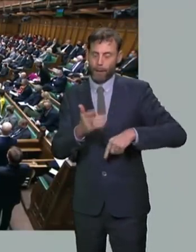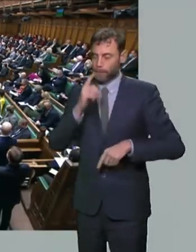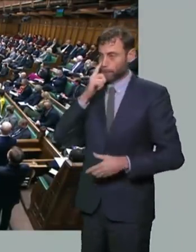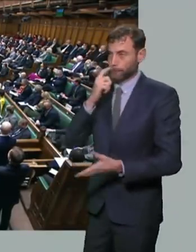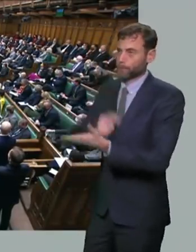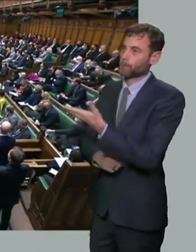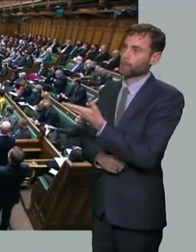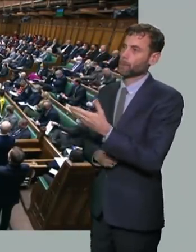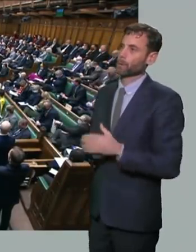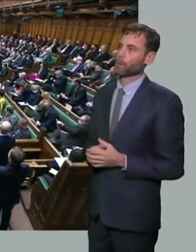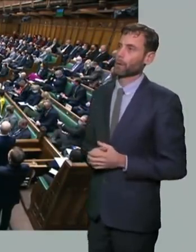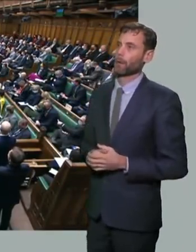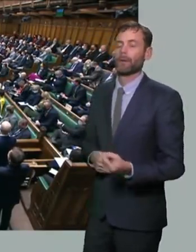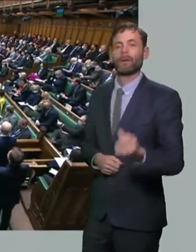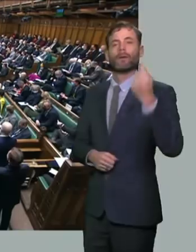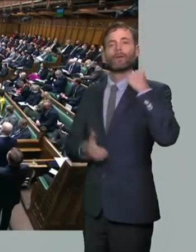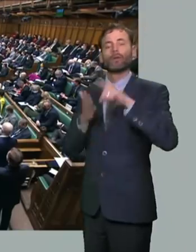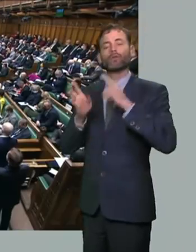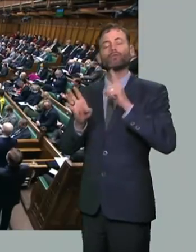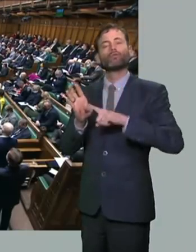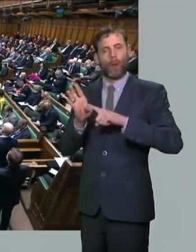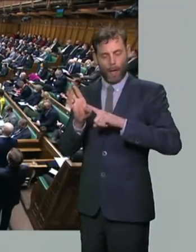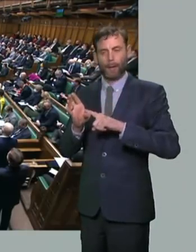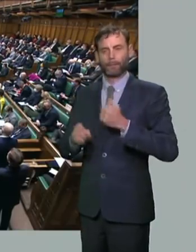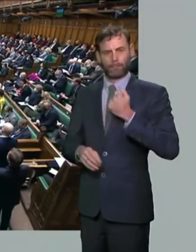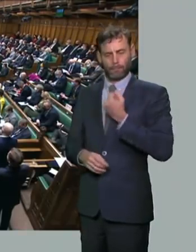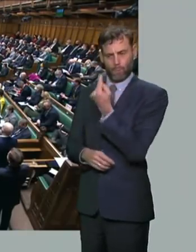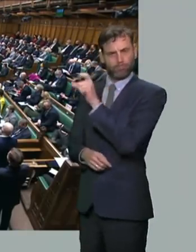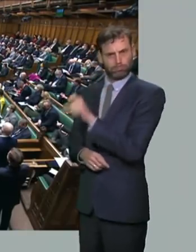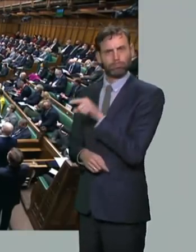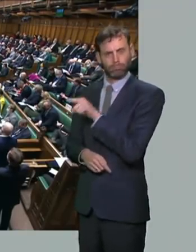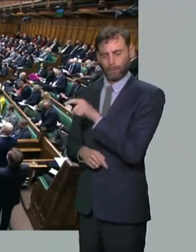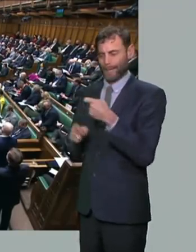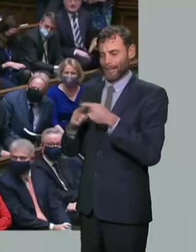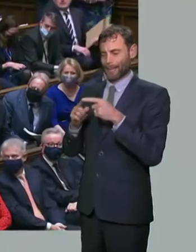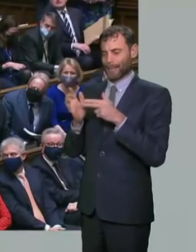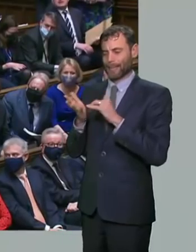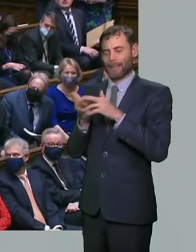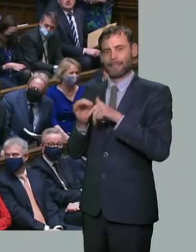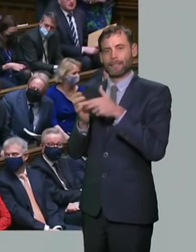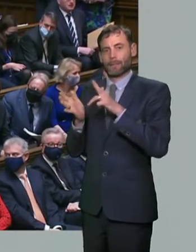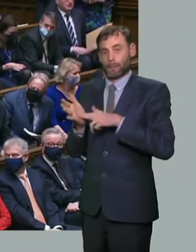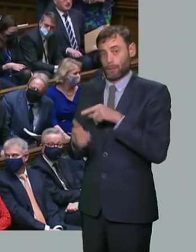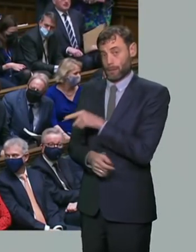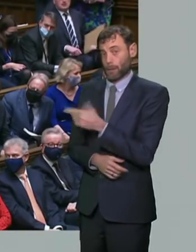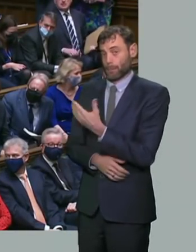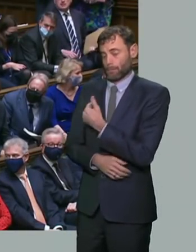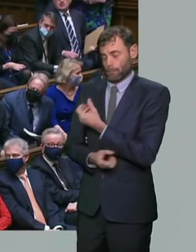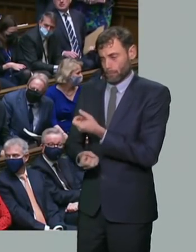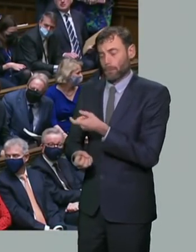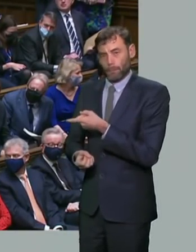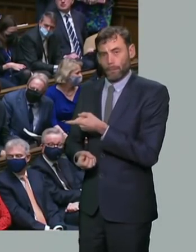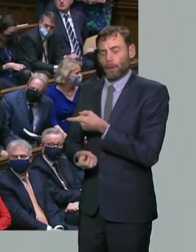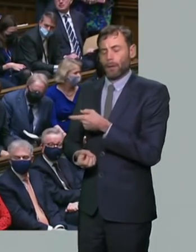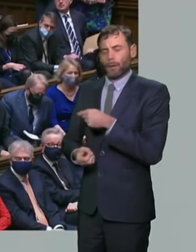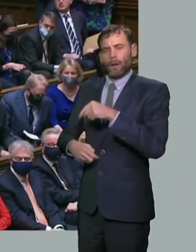Mr. Speaker. In July of this year, my constituency, Kensington, suffered devastating flooding,